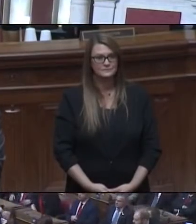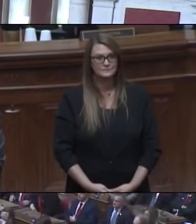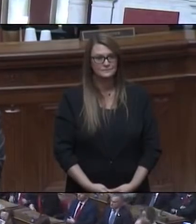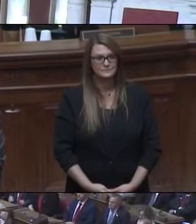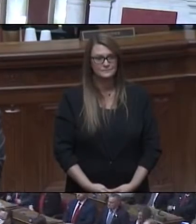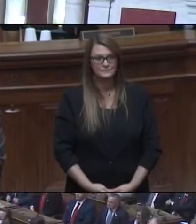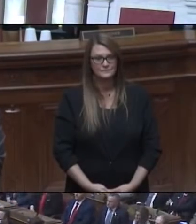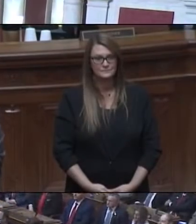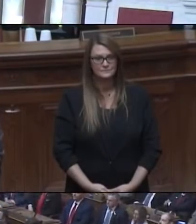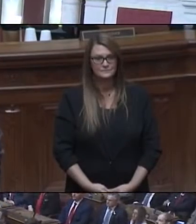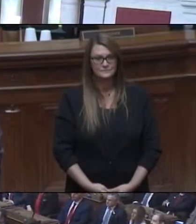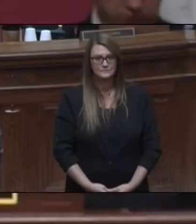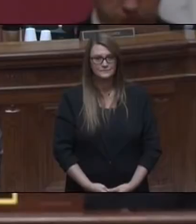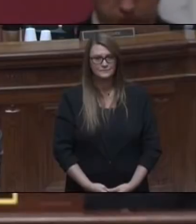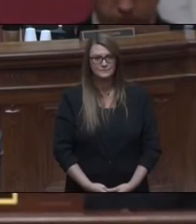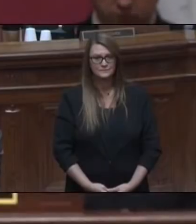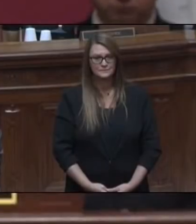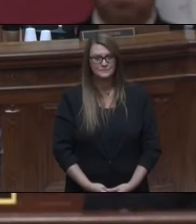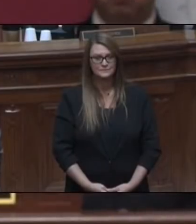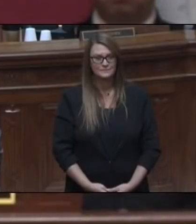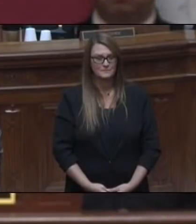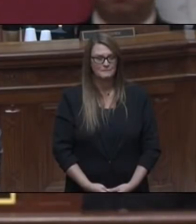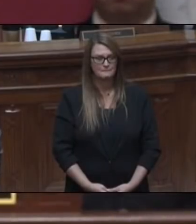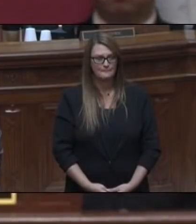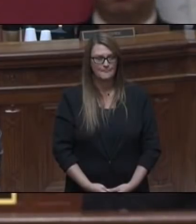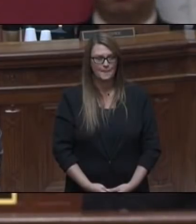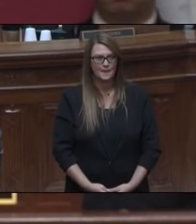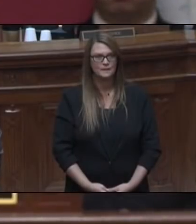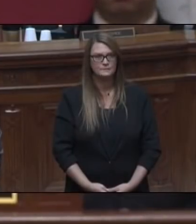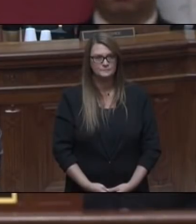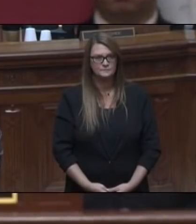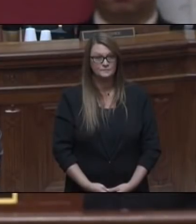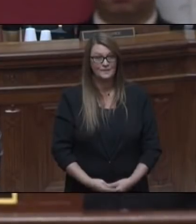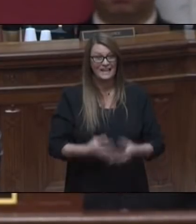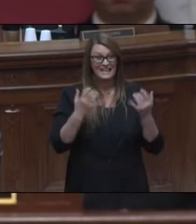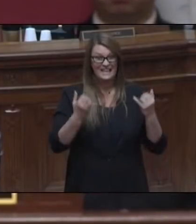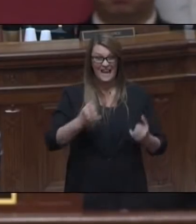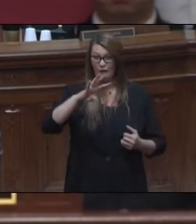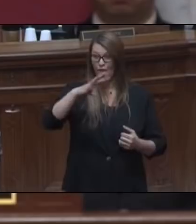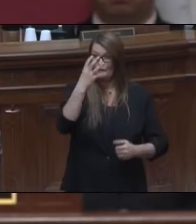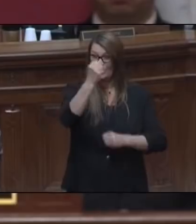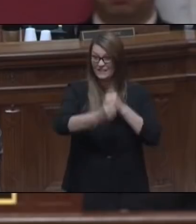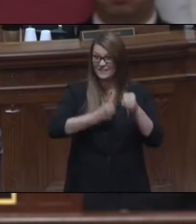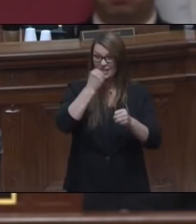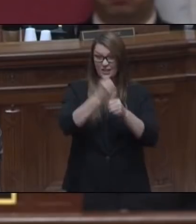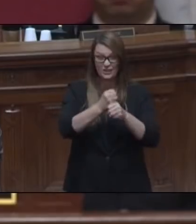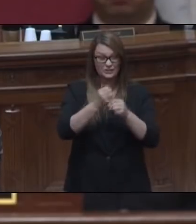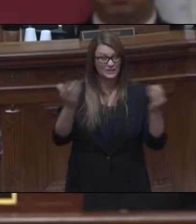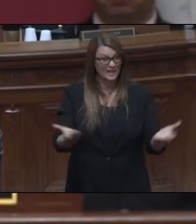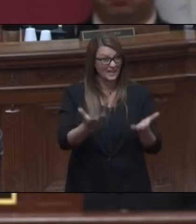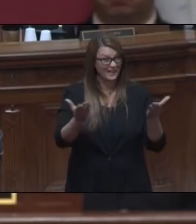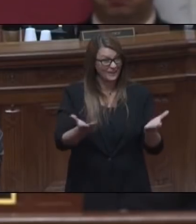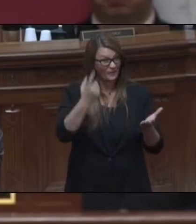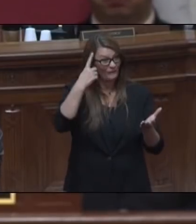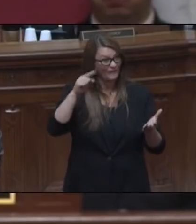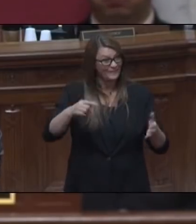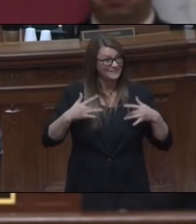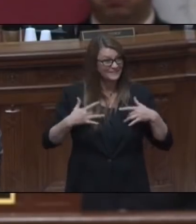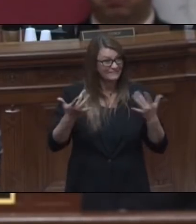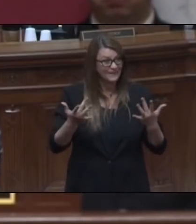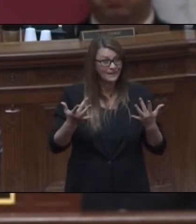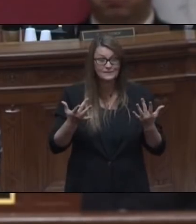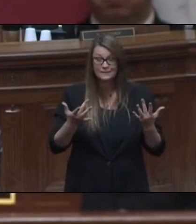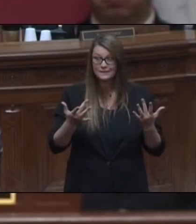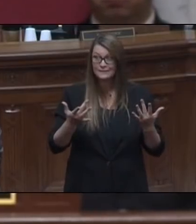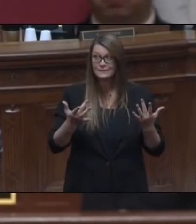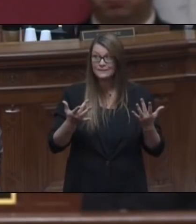I am delivering to you tonight, for the 4th year in a row, for all practical purposes in every